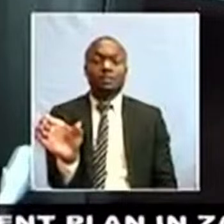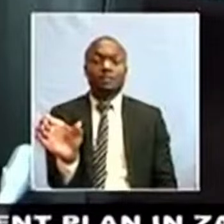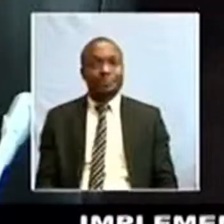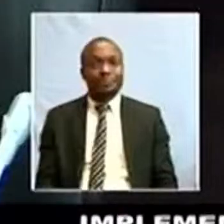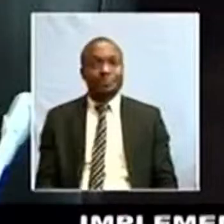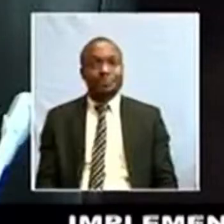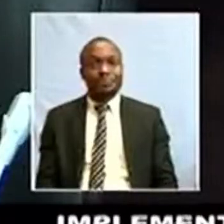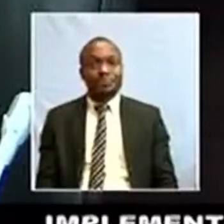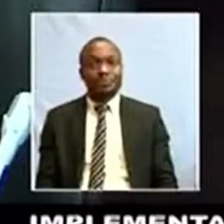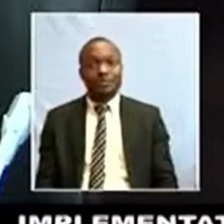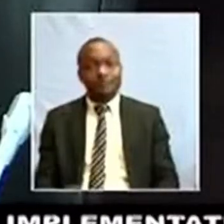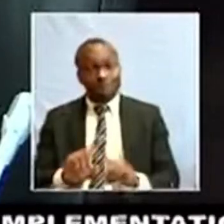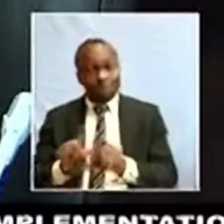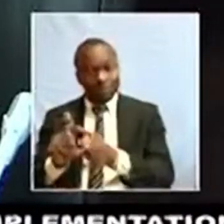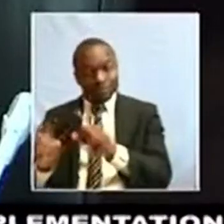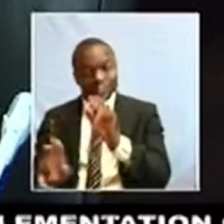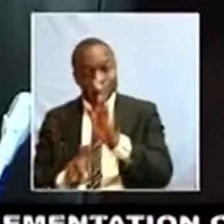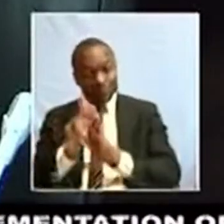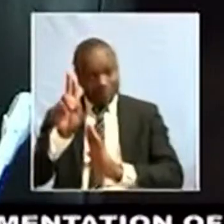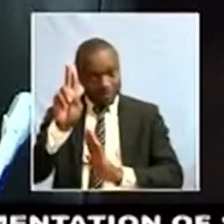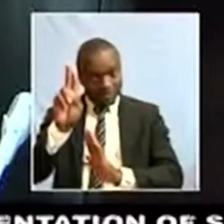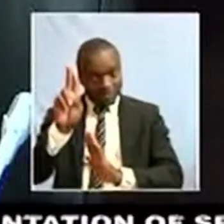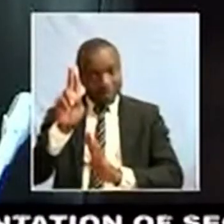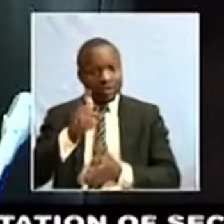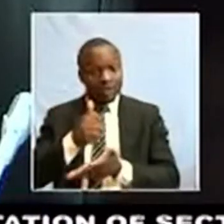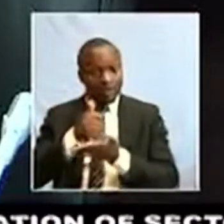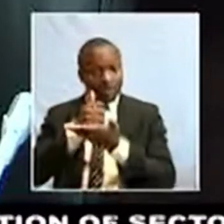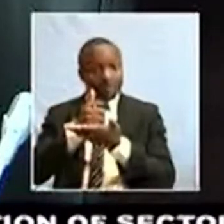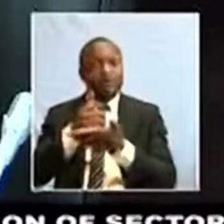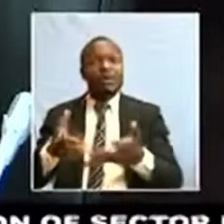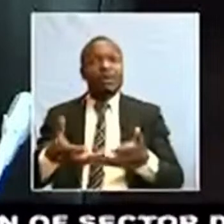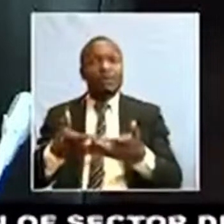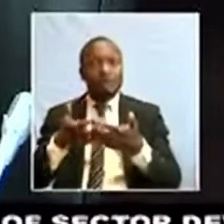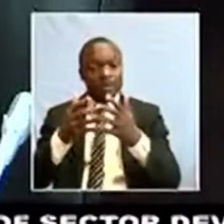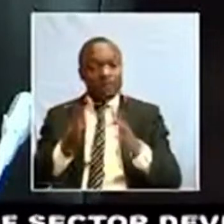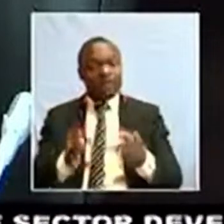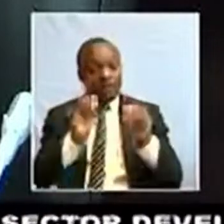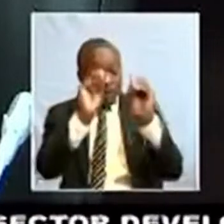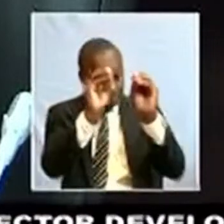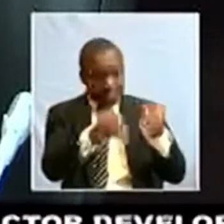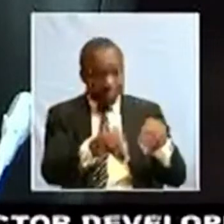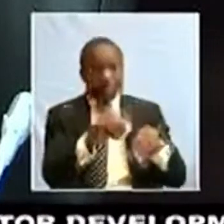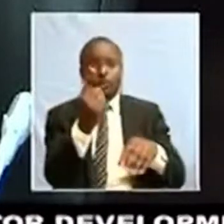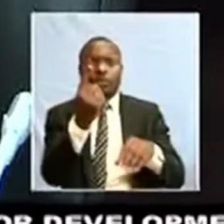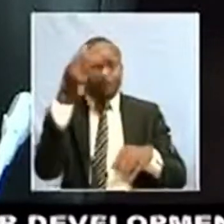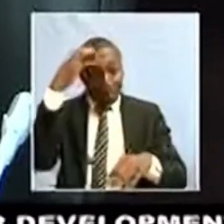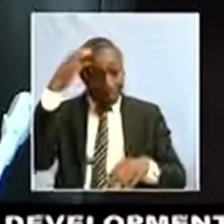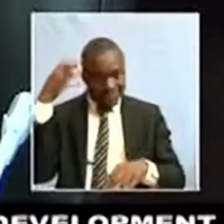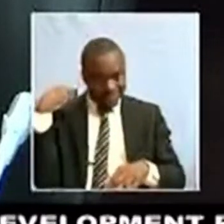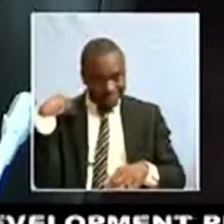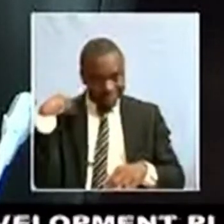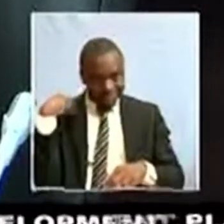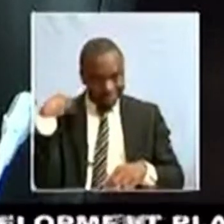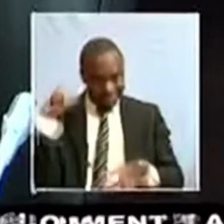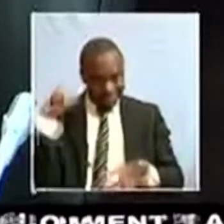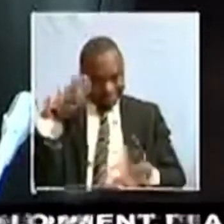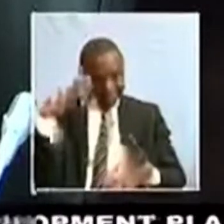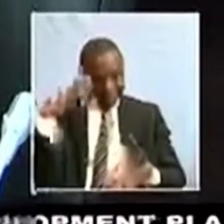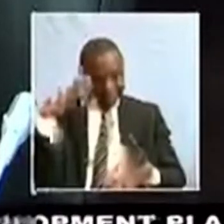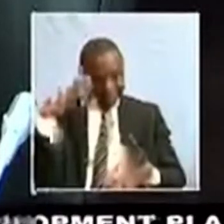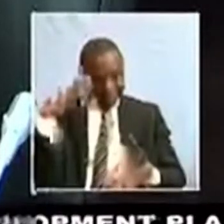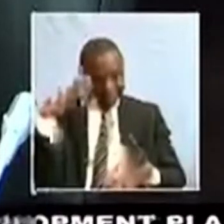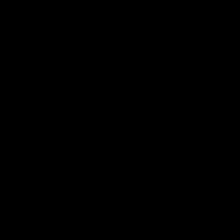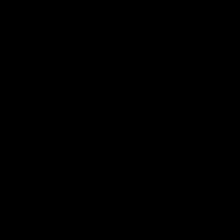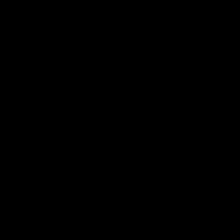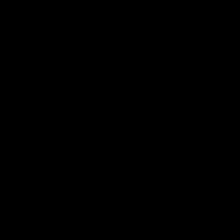fresh from university, they are all senior assistant engineers. They are put in one pool office. Okay, so they are all sharing